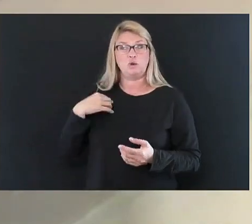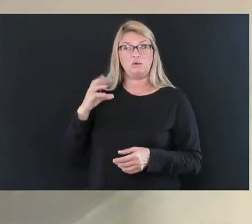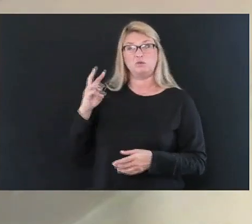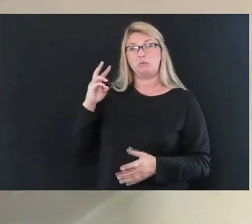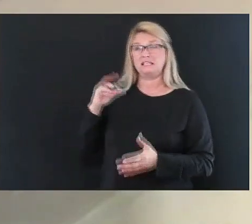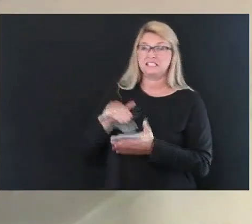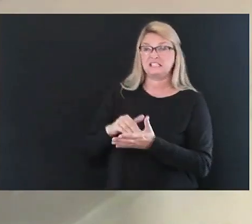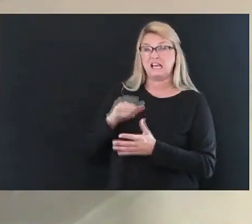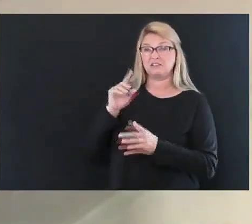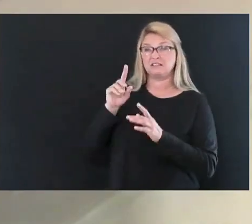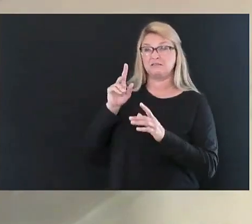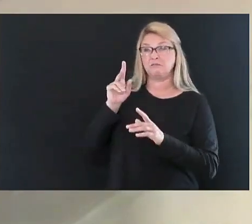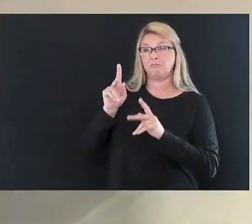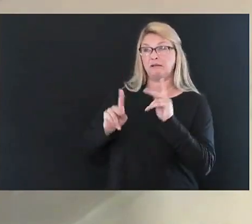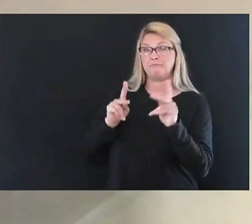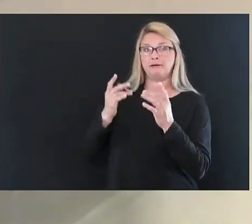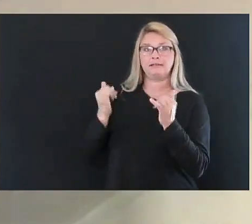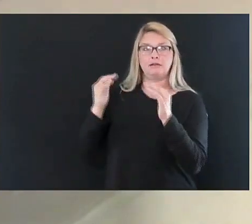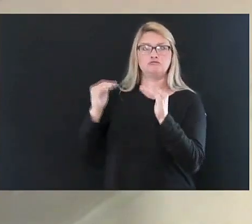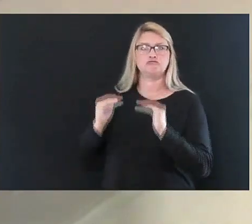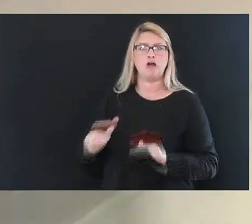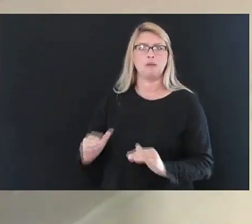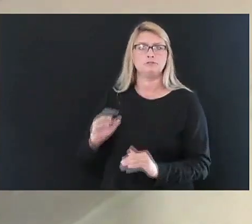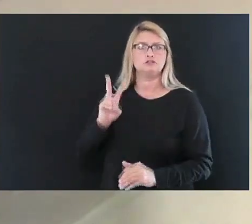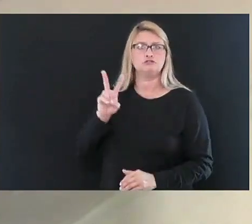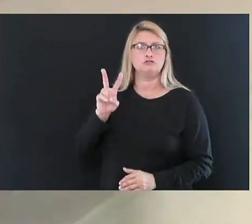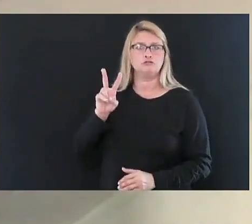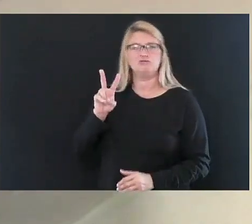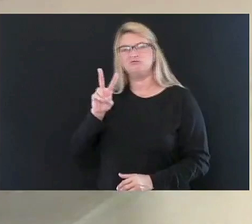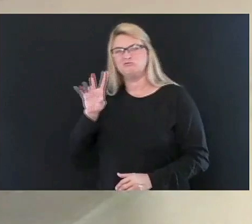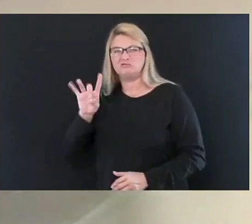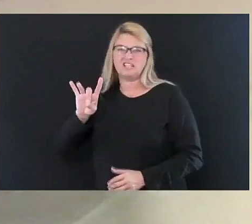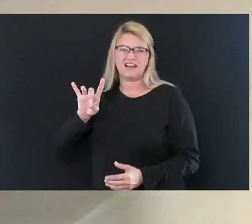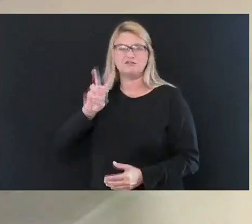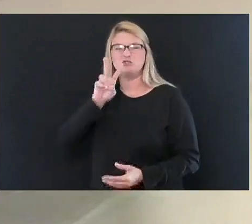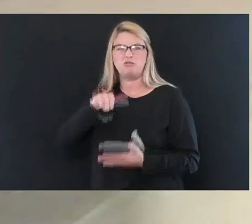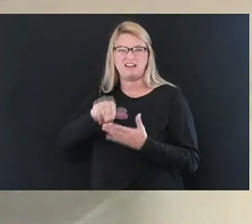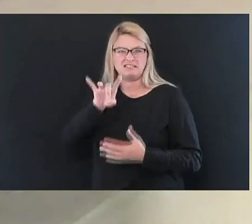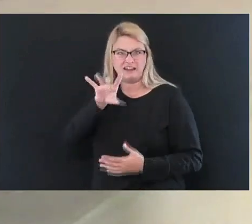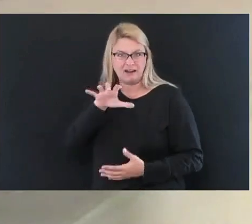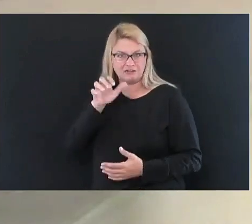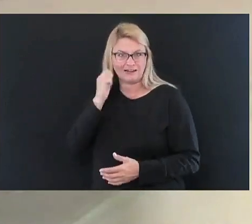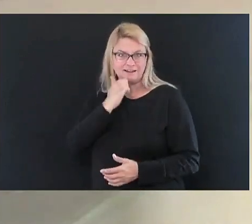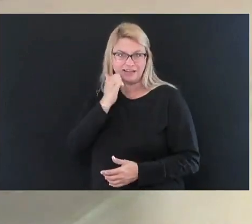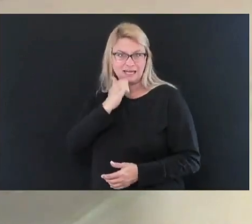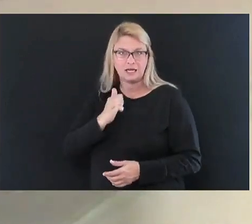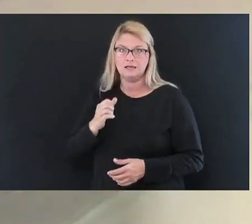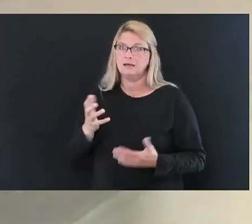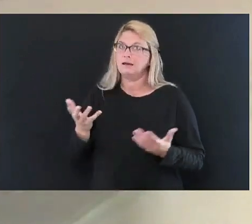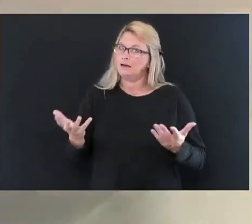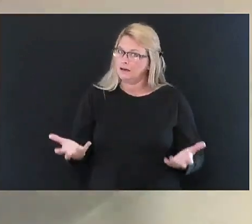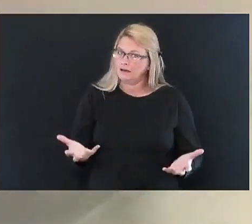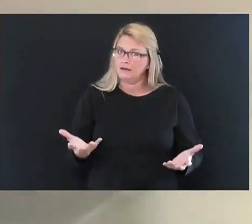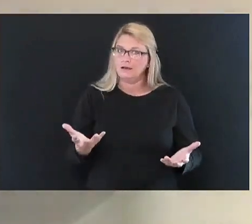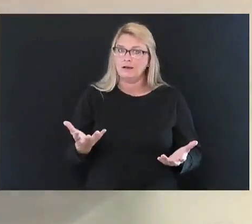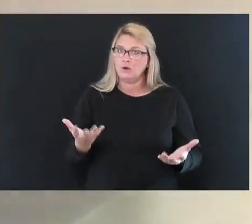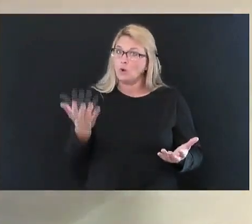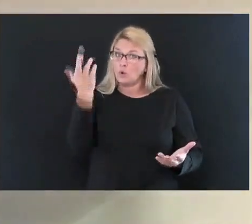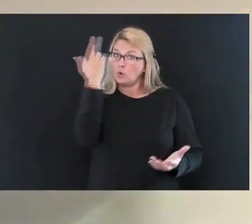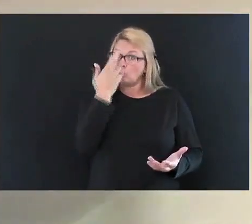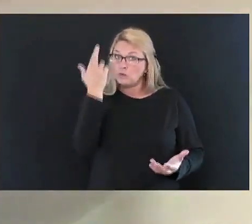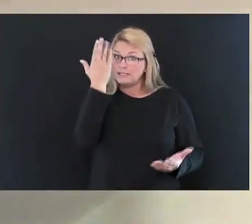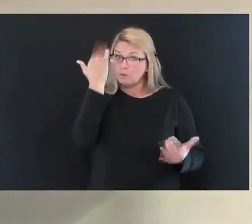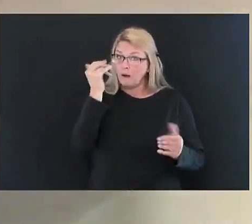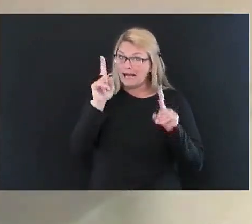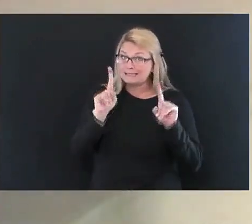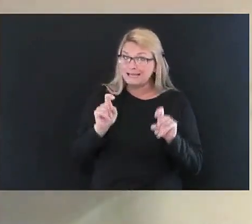about 2,800 a day. And we've talked about that the real key, and the governor's mentioned this as well, the reason why testing